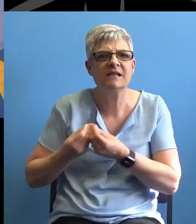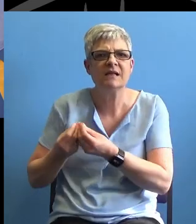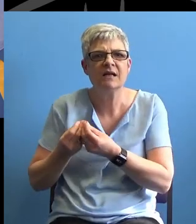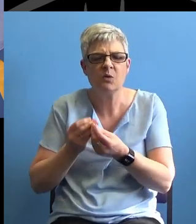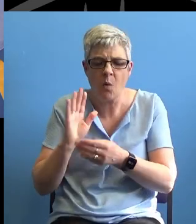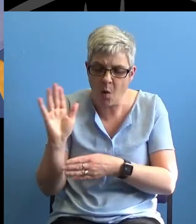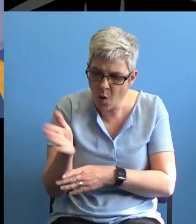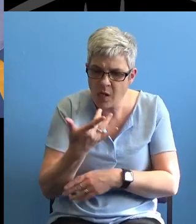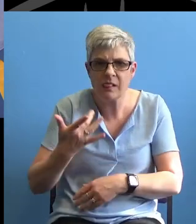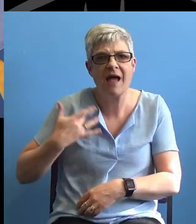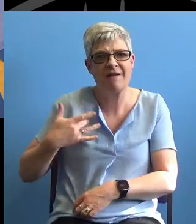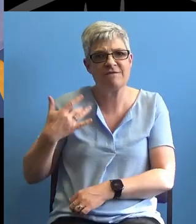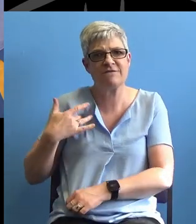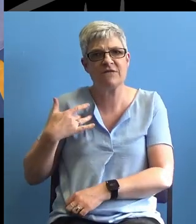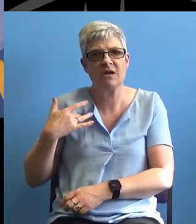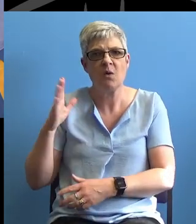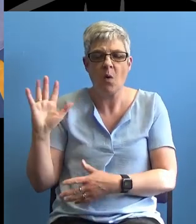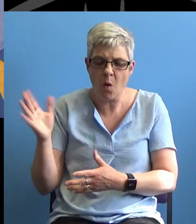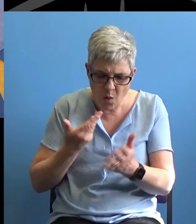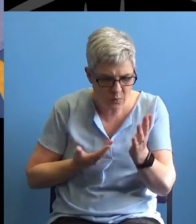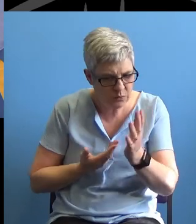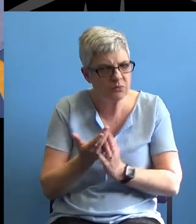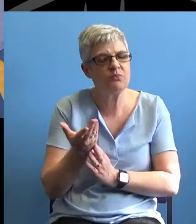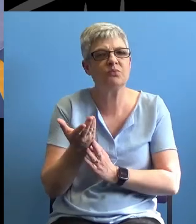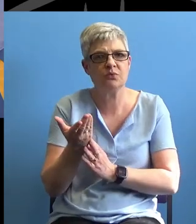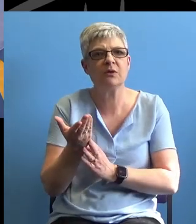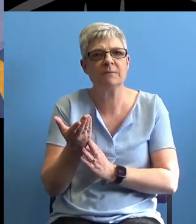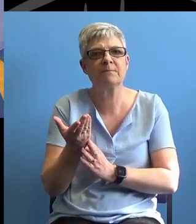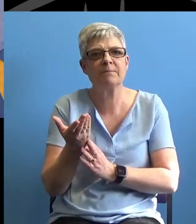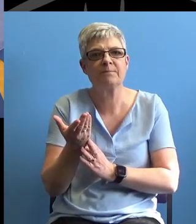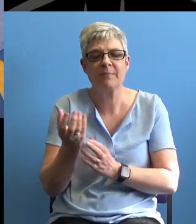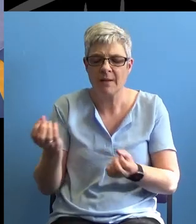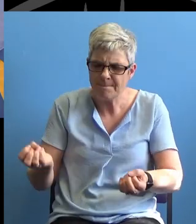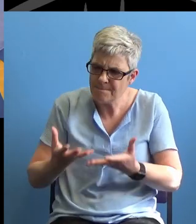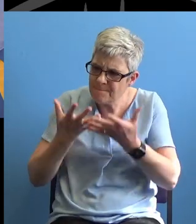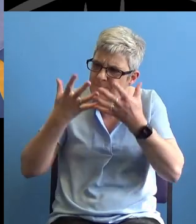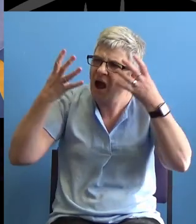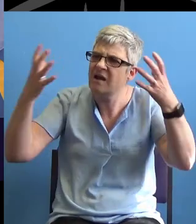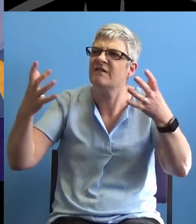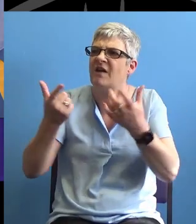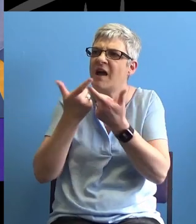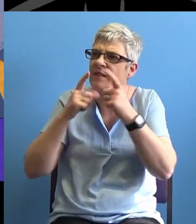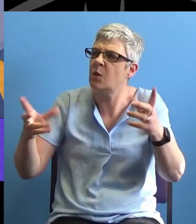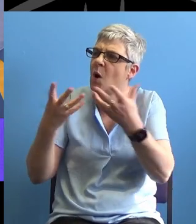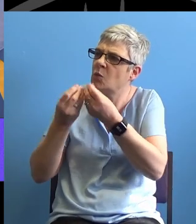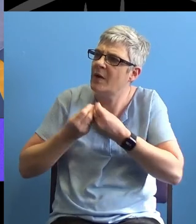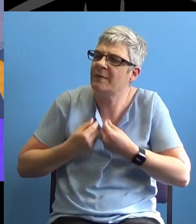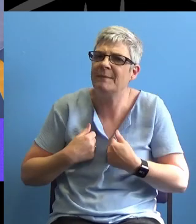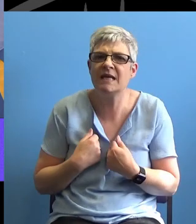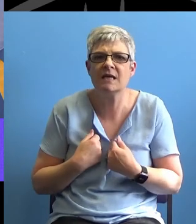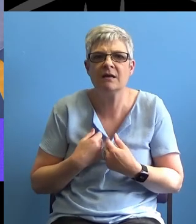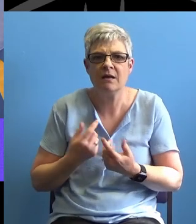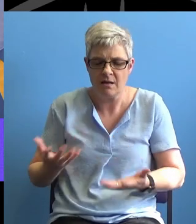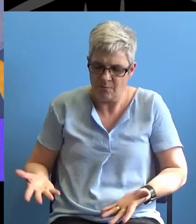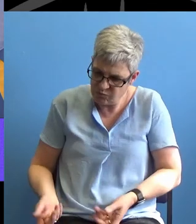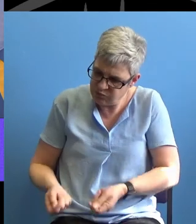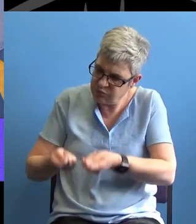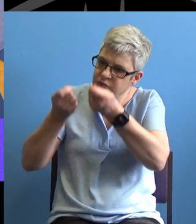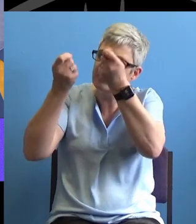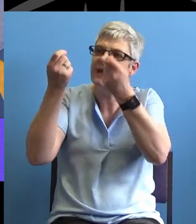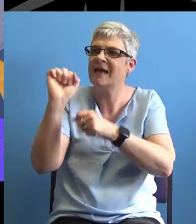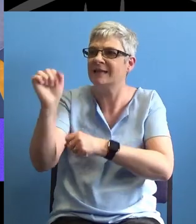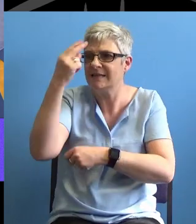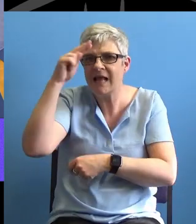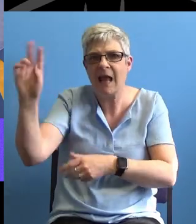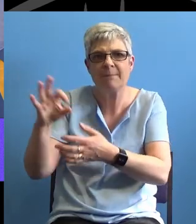this life, in all that we go through. Magnify the Lord with me. Let us exalt his name